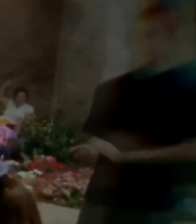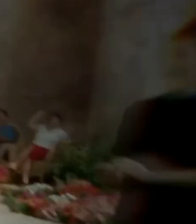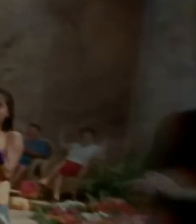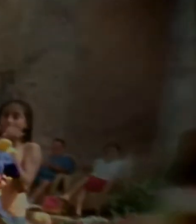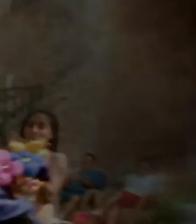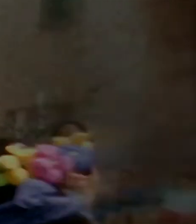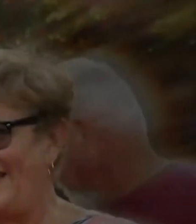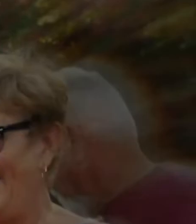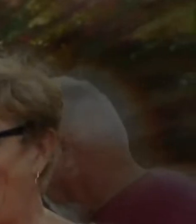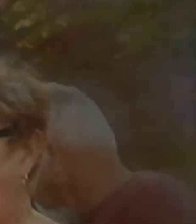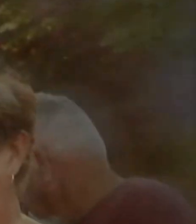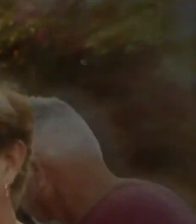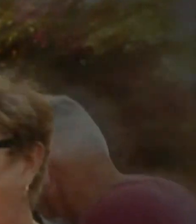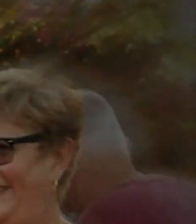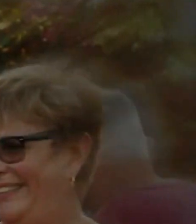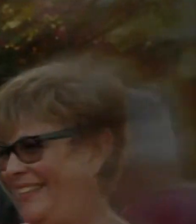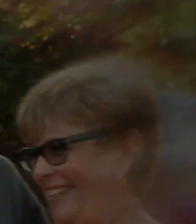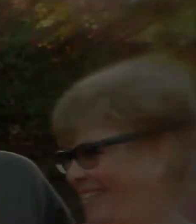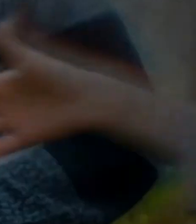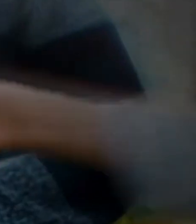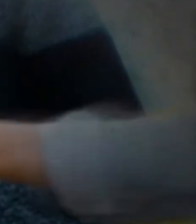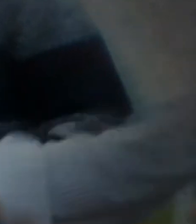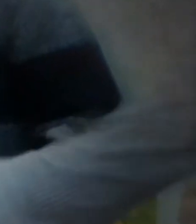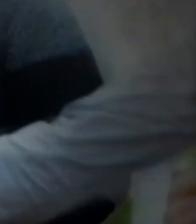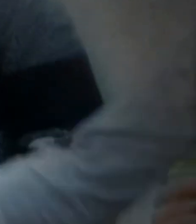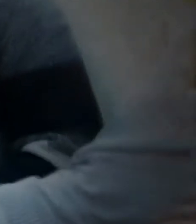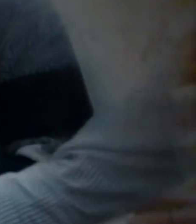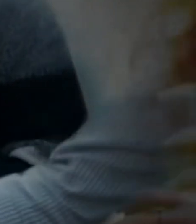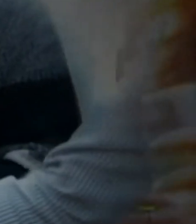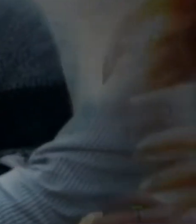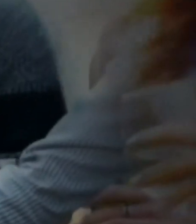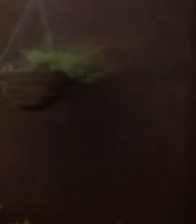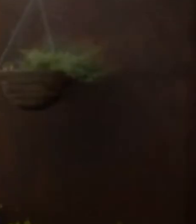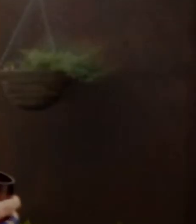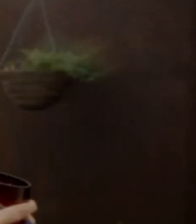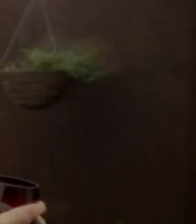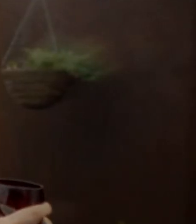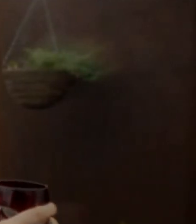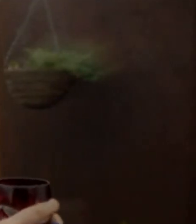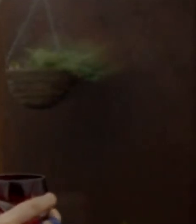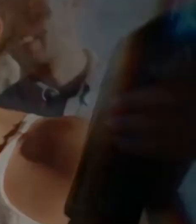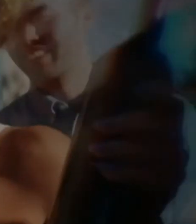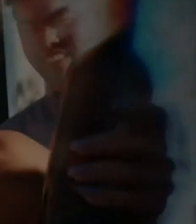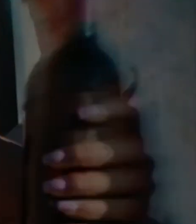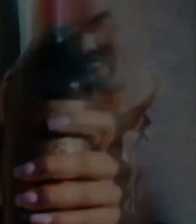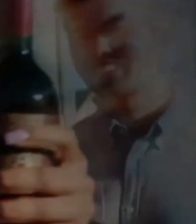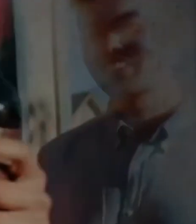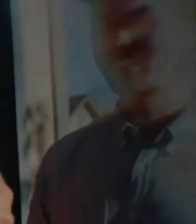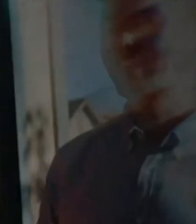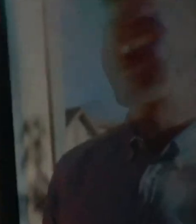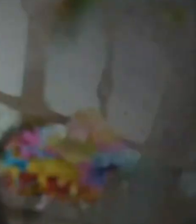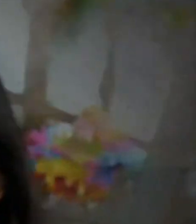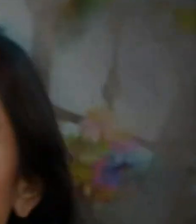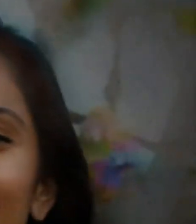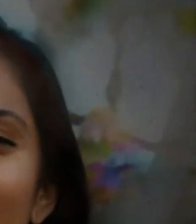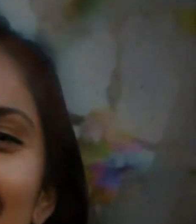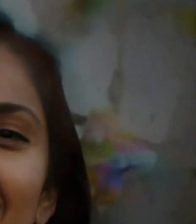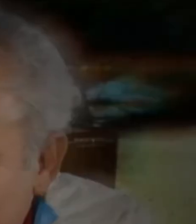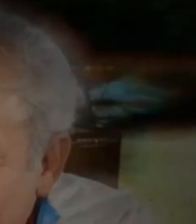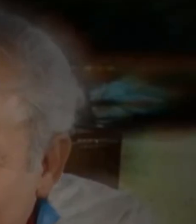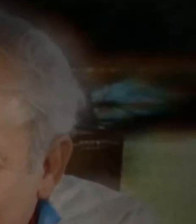aquí, jóvenes y mayores. Perfecto. Yo también estoy aquí. Coronavirus,